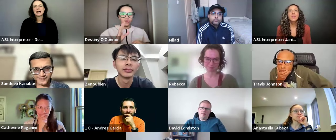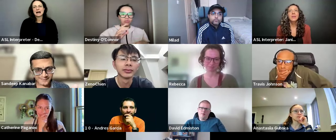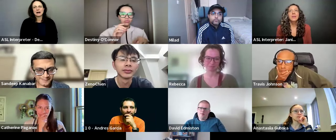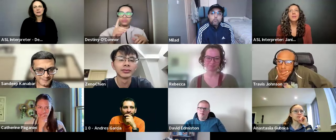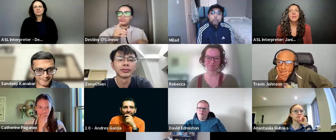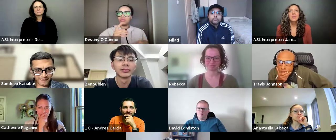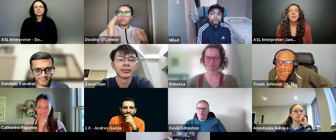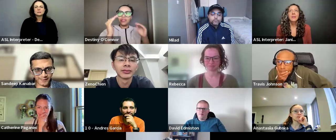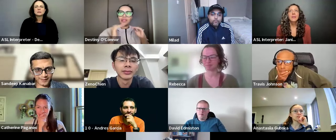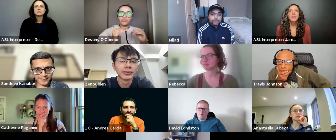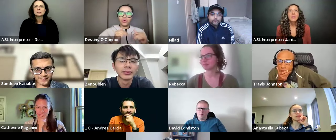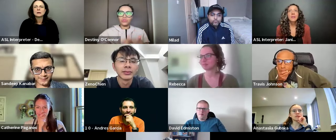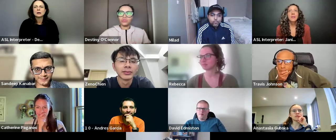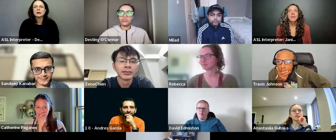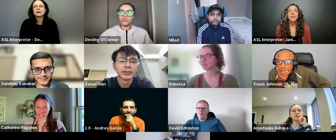Yeah,